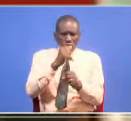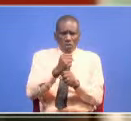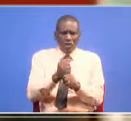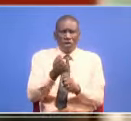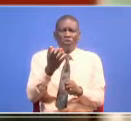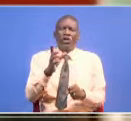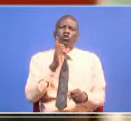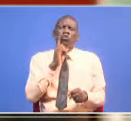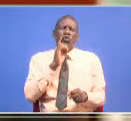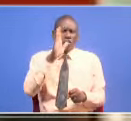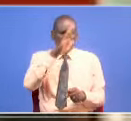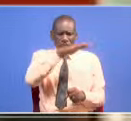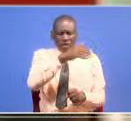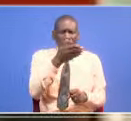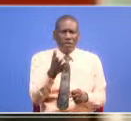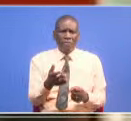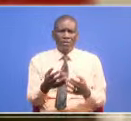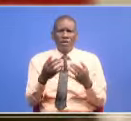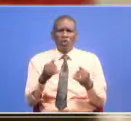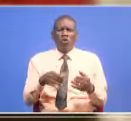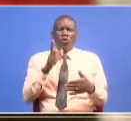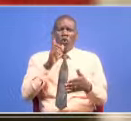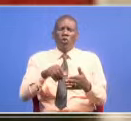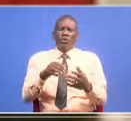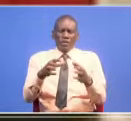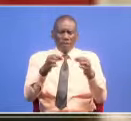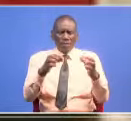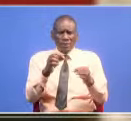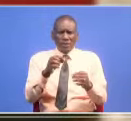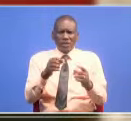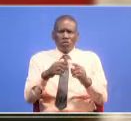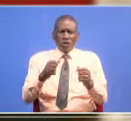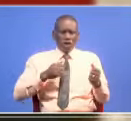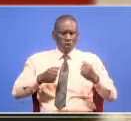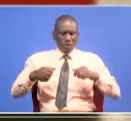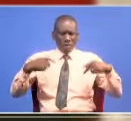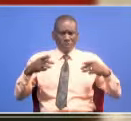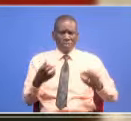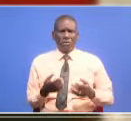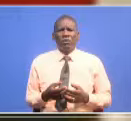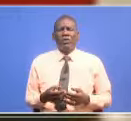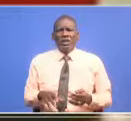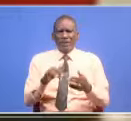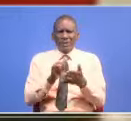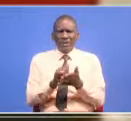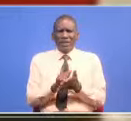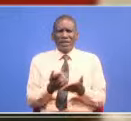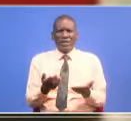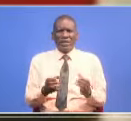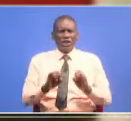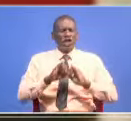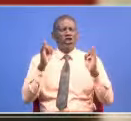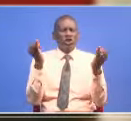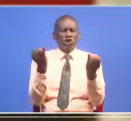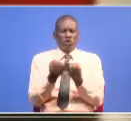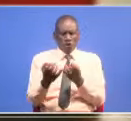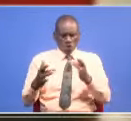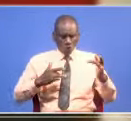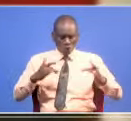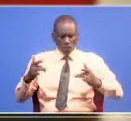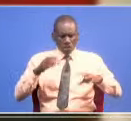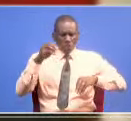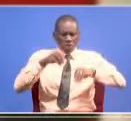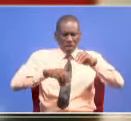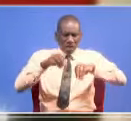tomorrow evening. What the message to the Rwandans is that the institutions concerned with the